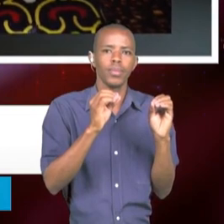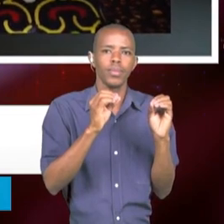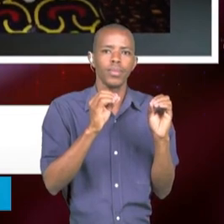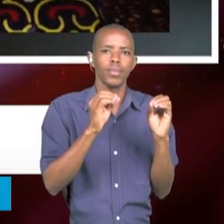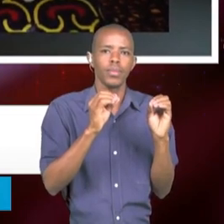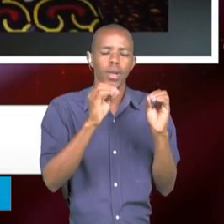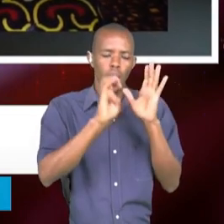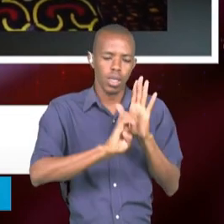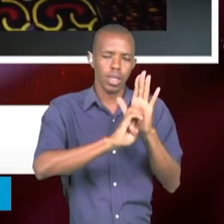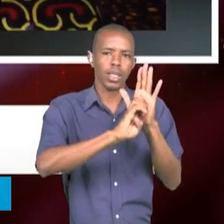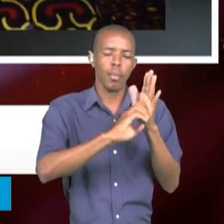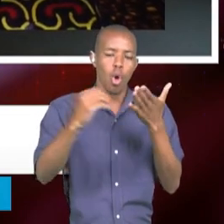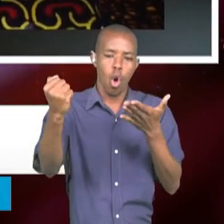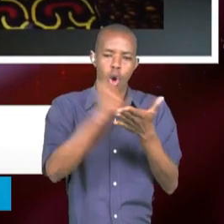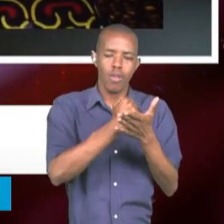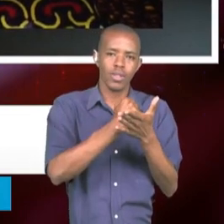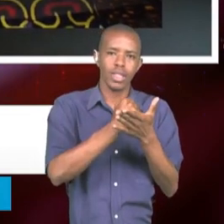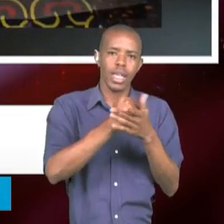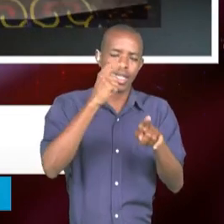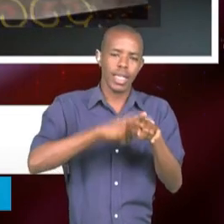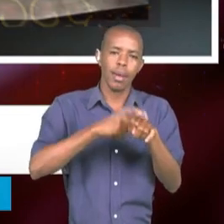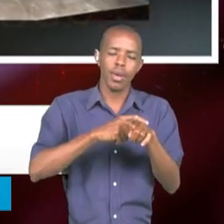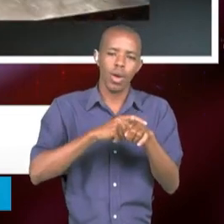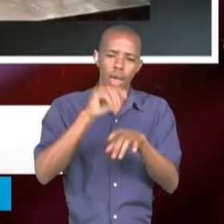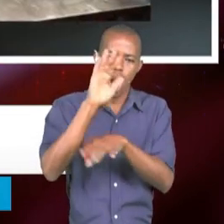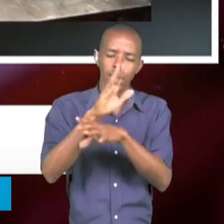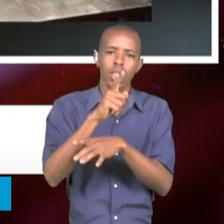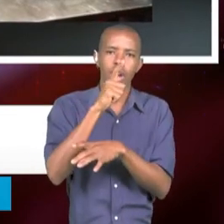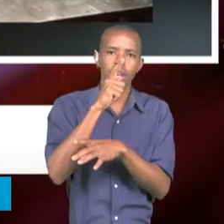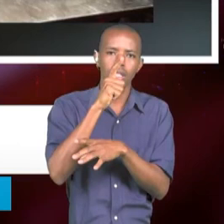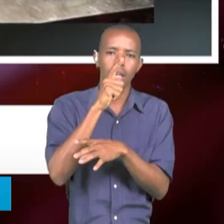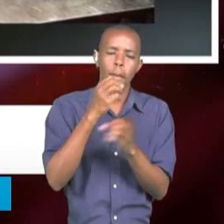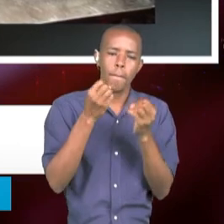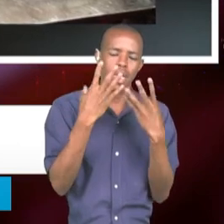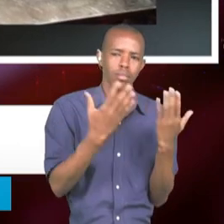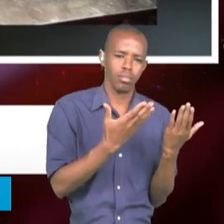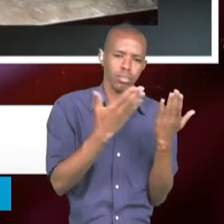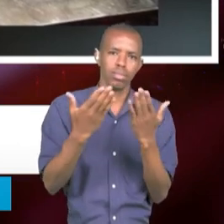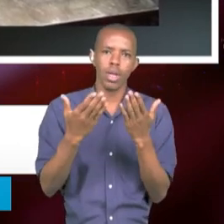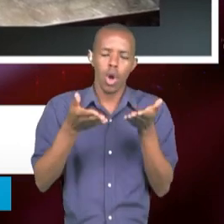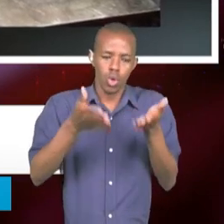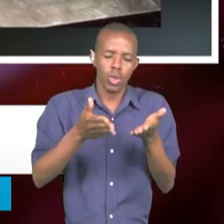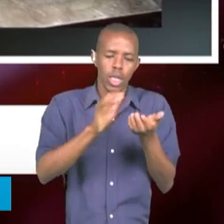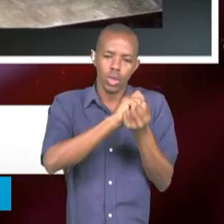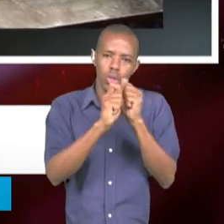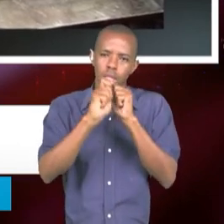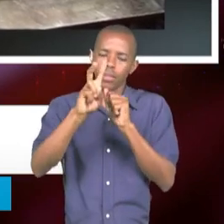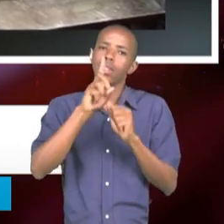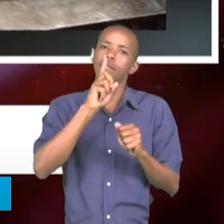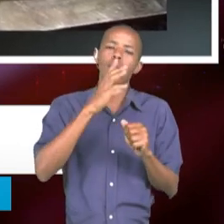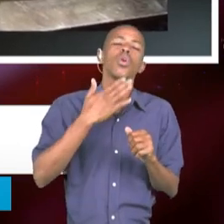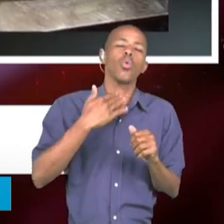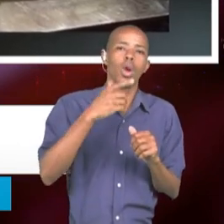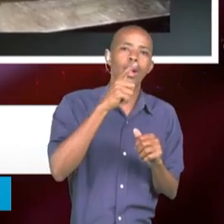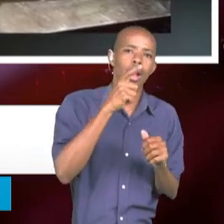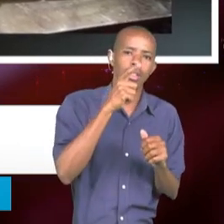like offices, when they request lunch, I take their menu. Say, for example, today Switch TV, Miambie, we want lunch.